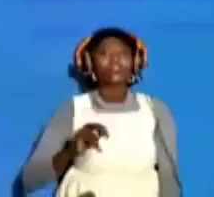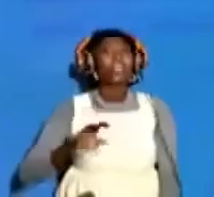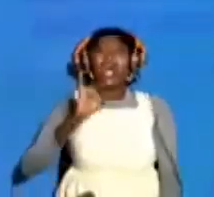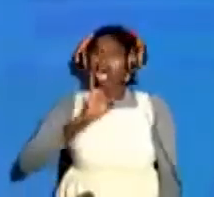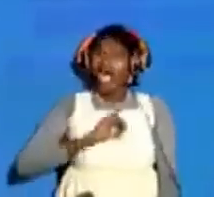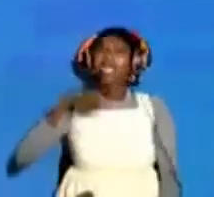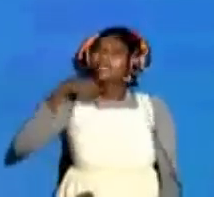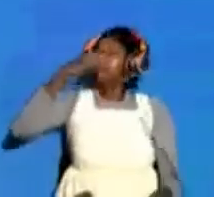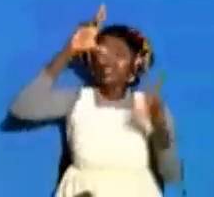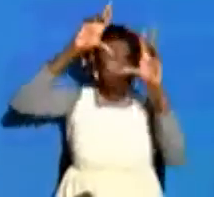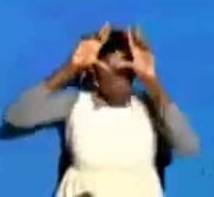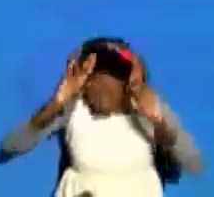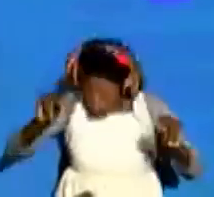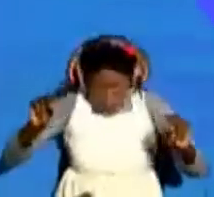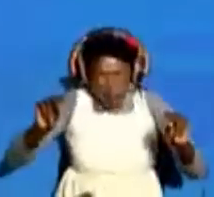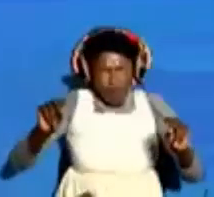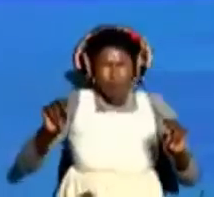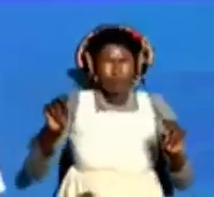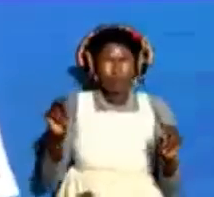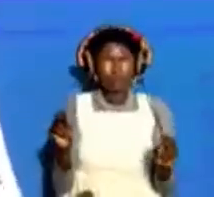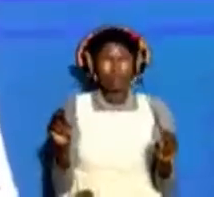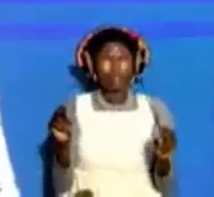I say no.